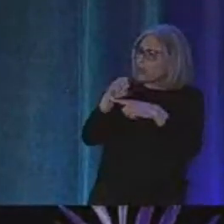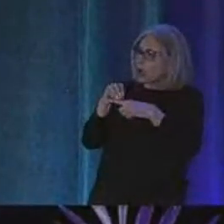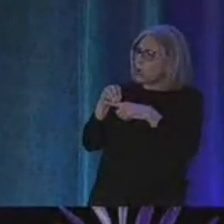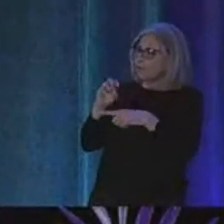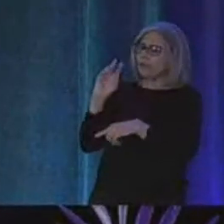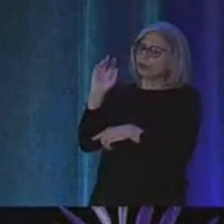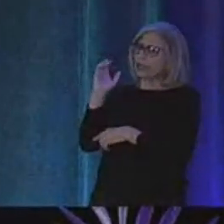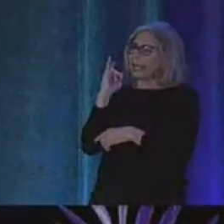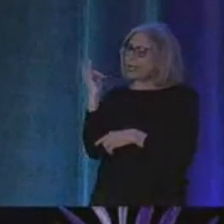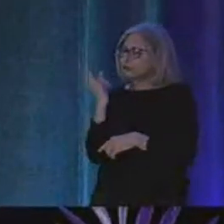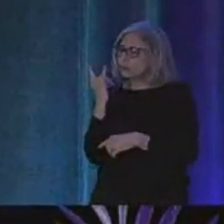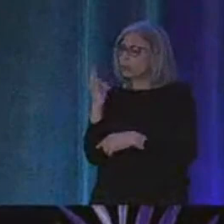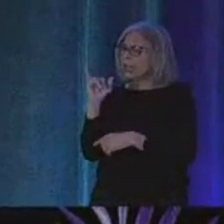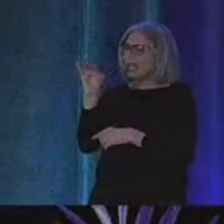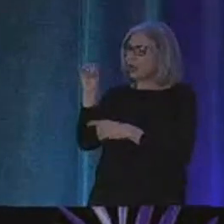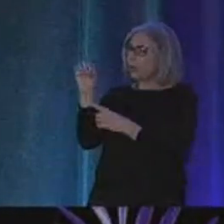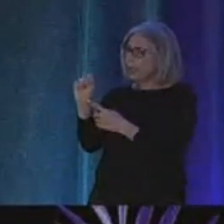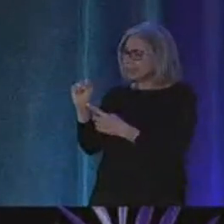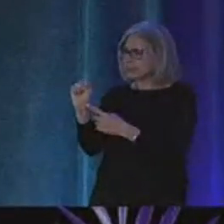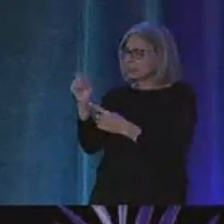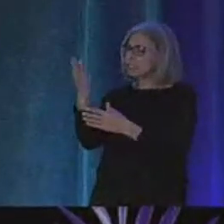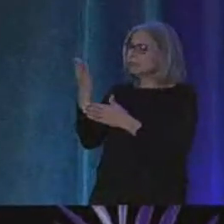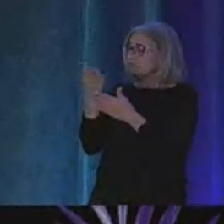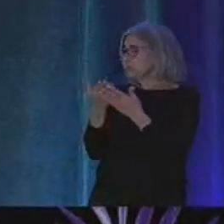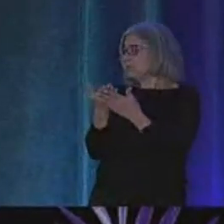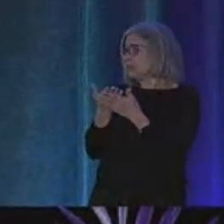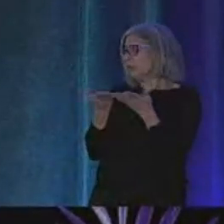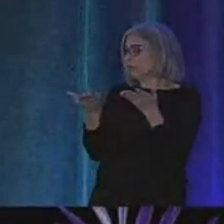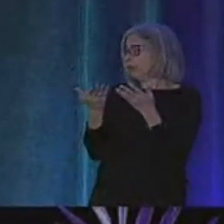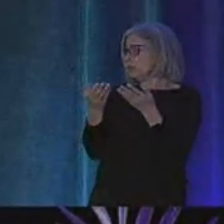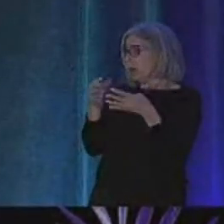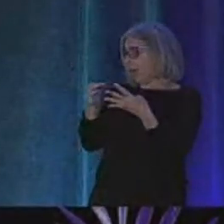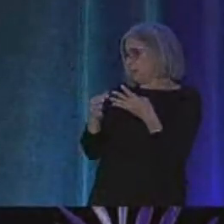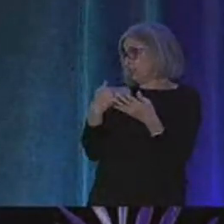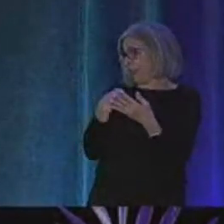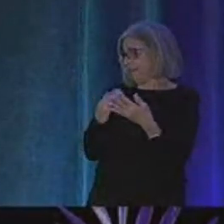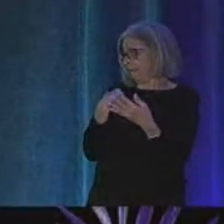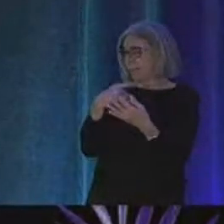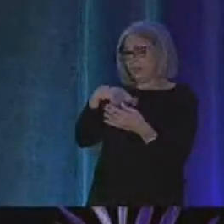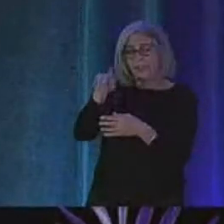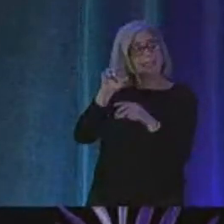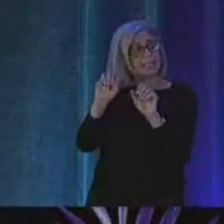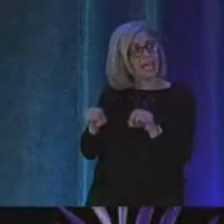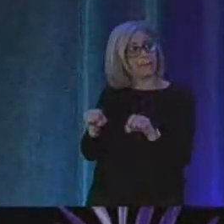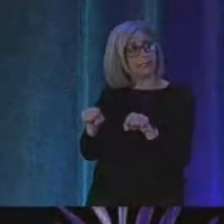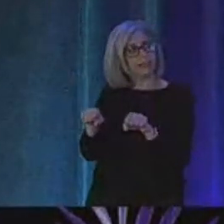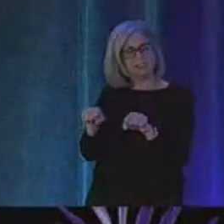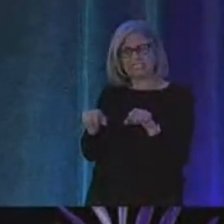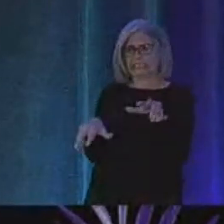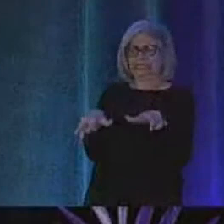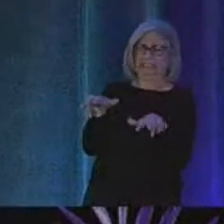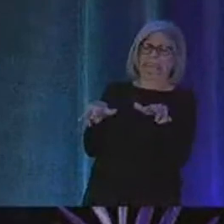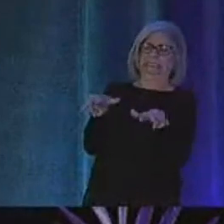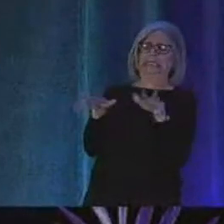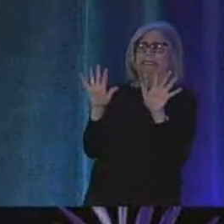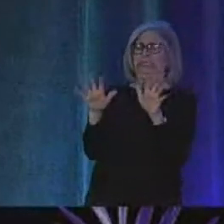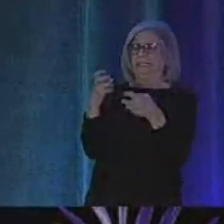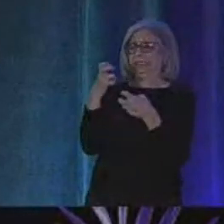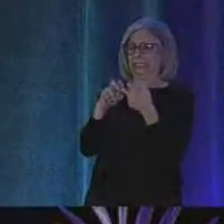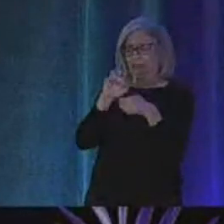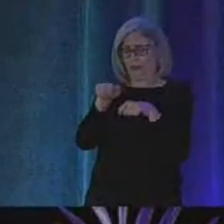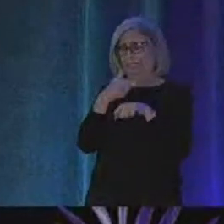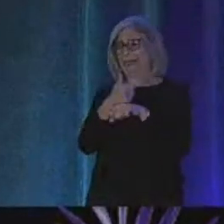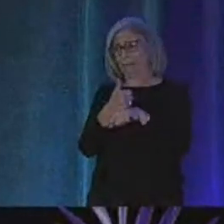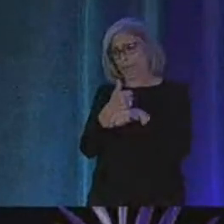native iOS code. So there's a few options, but they can be clunky. They can be hard to set